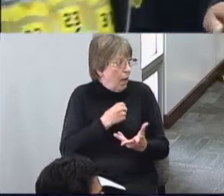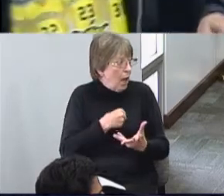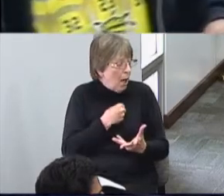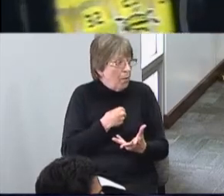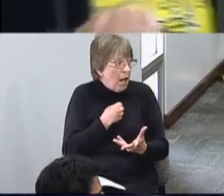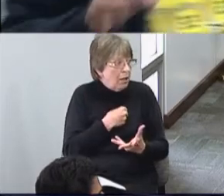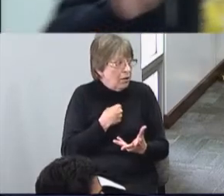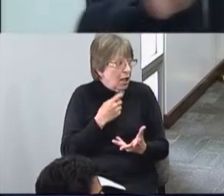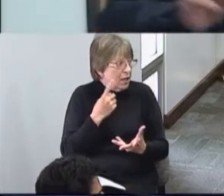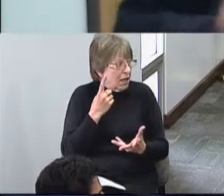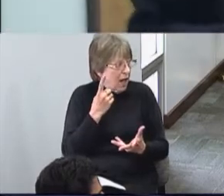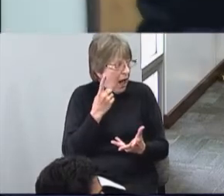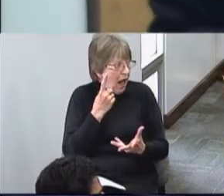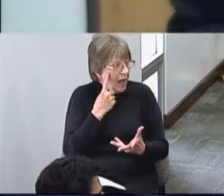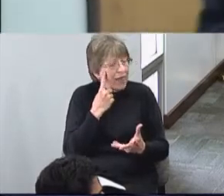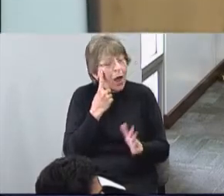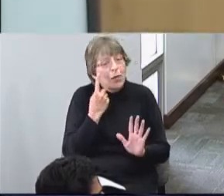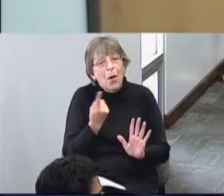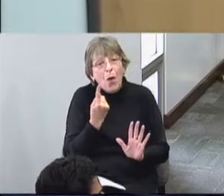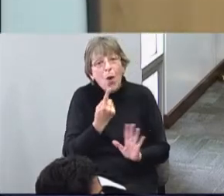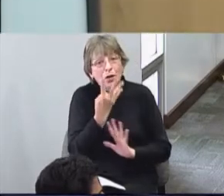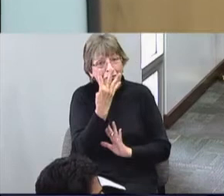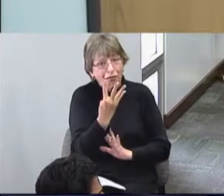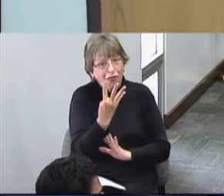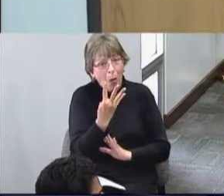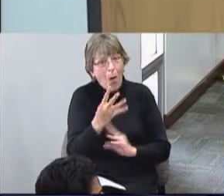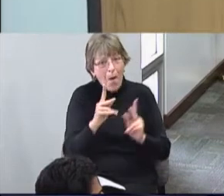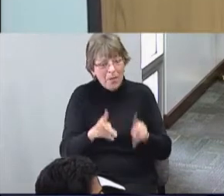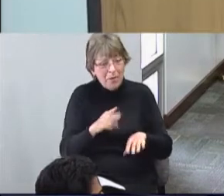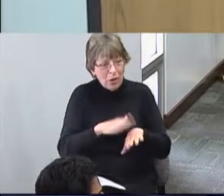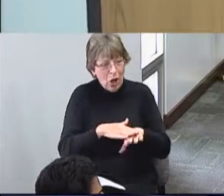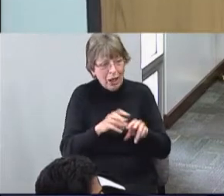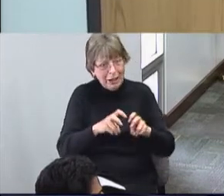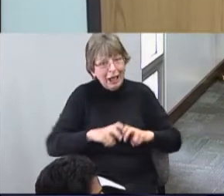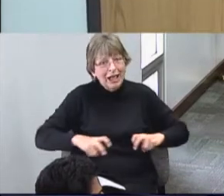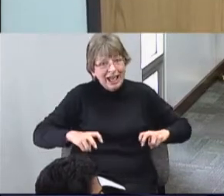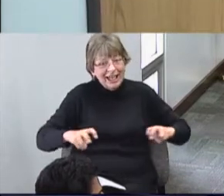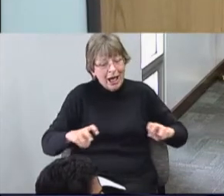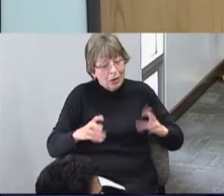apologize. I thought there were just 4 members, and so I just made 4 copies.